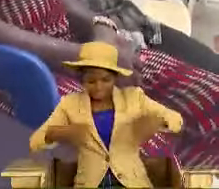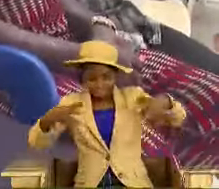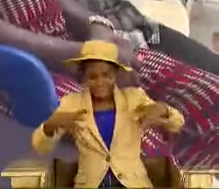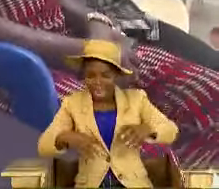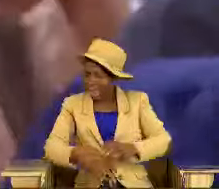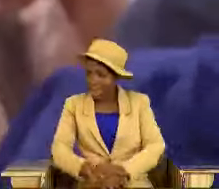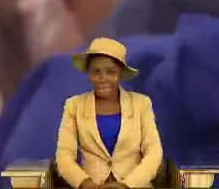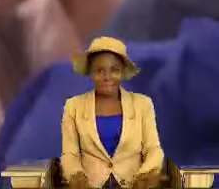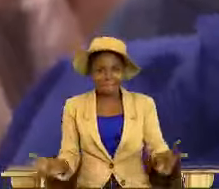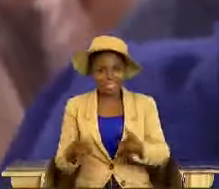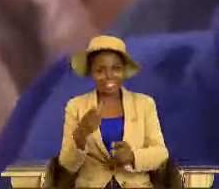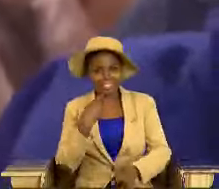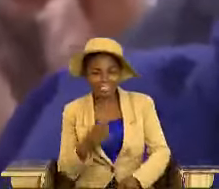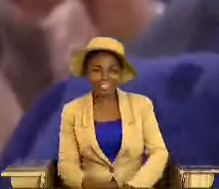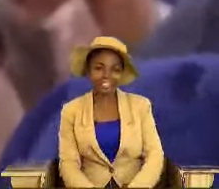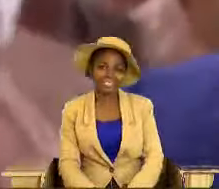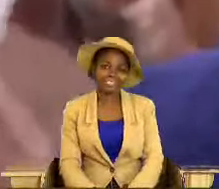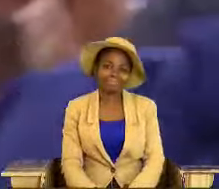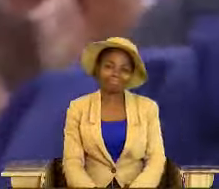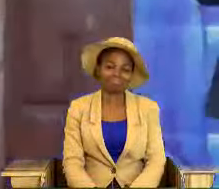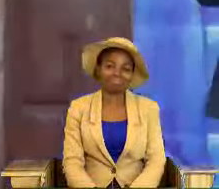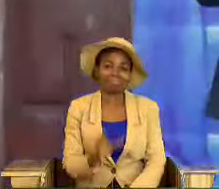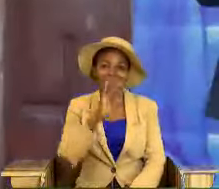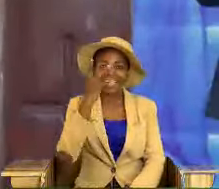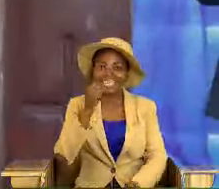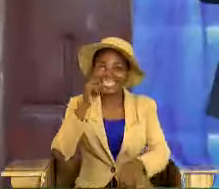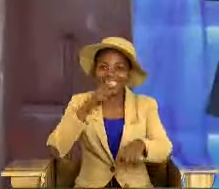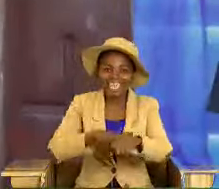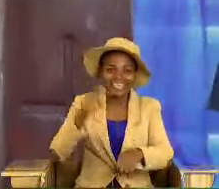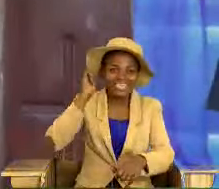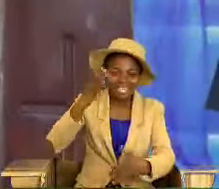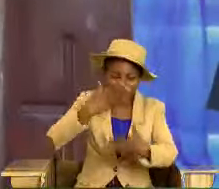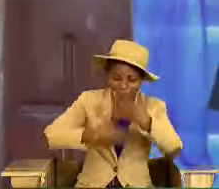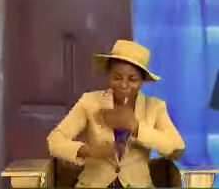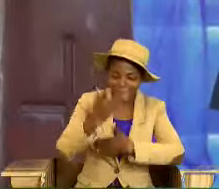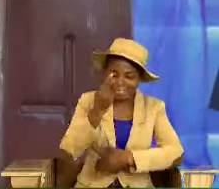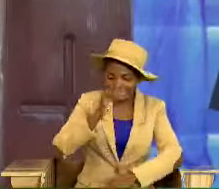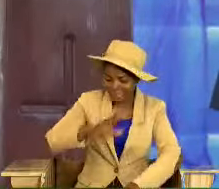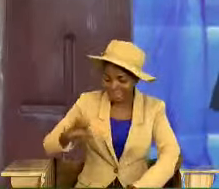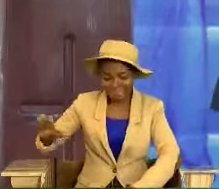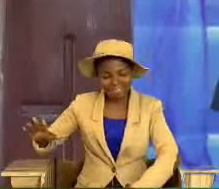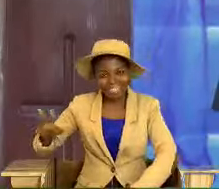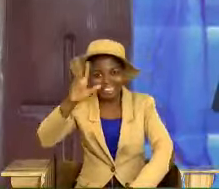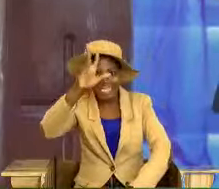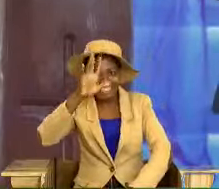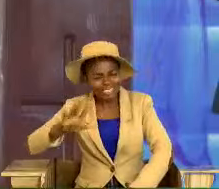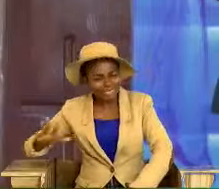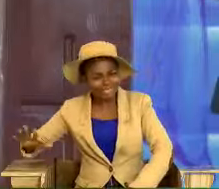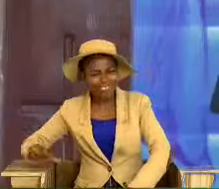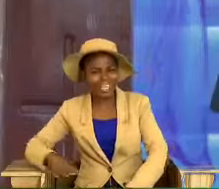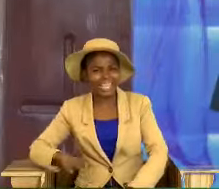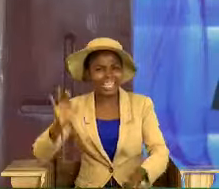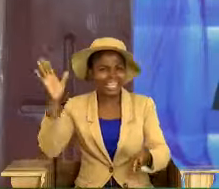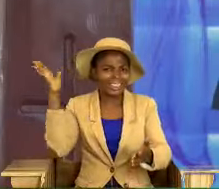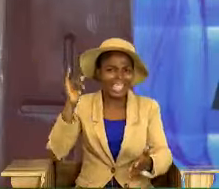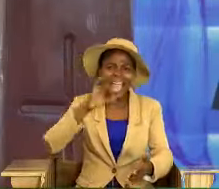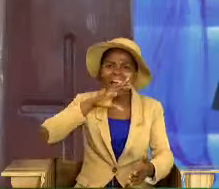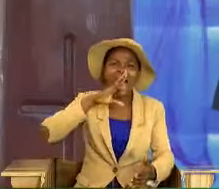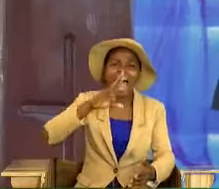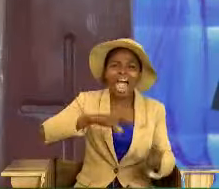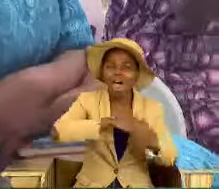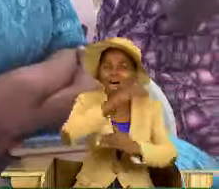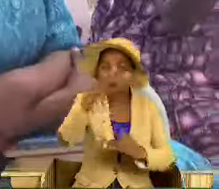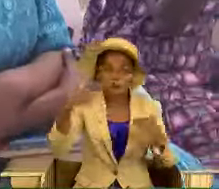triplet by the time she give back to the children they were all